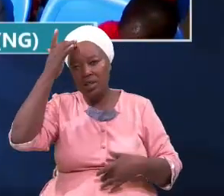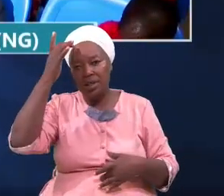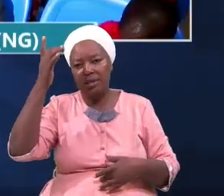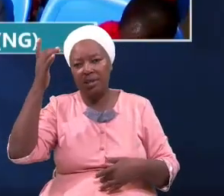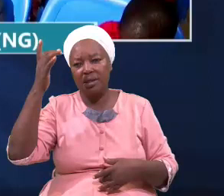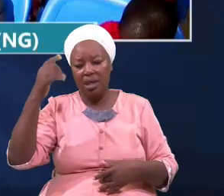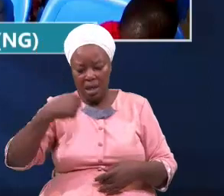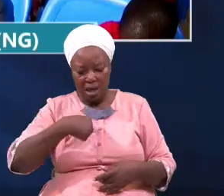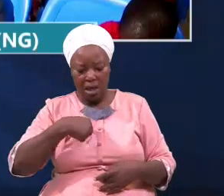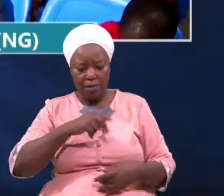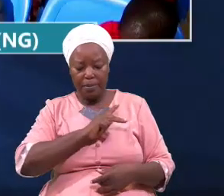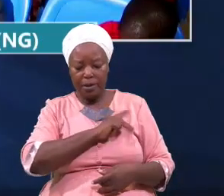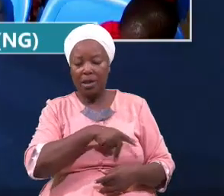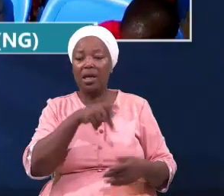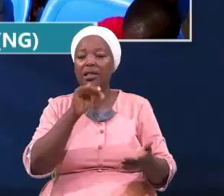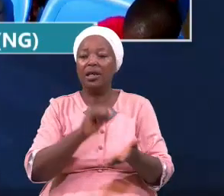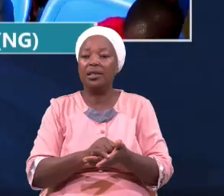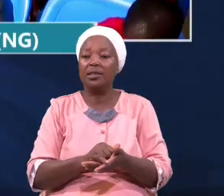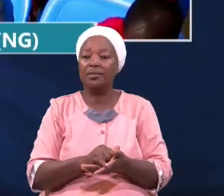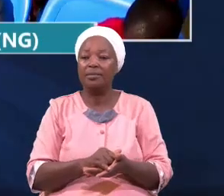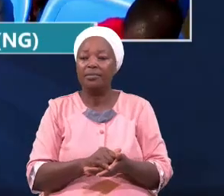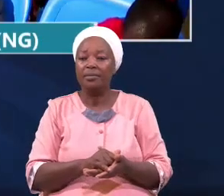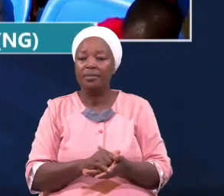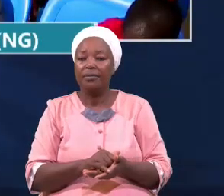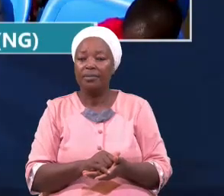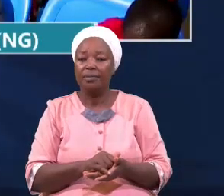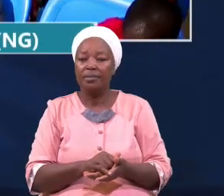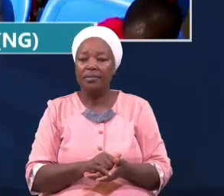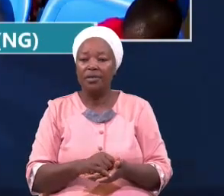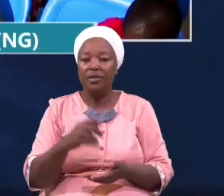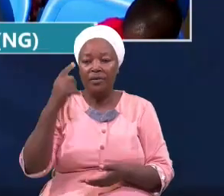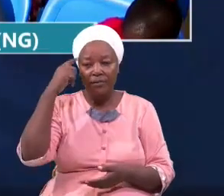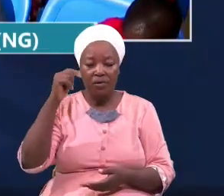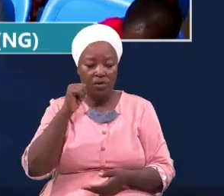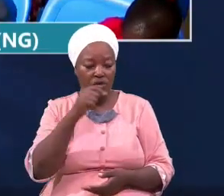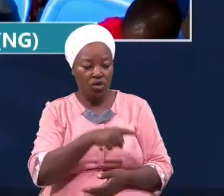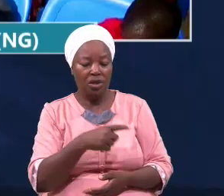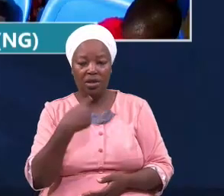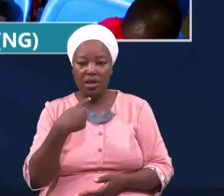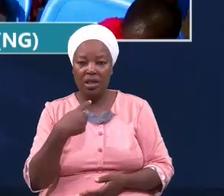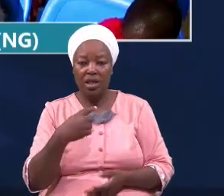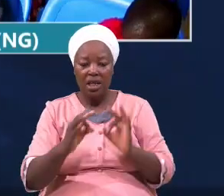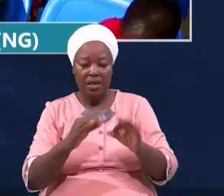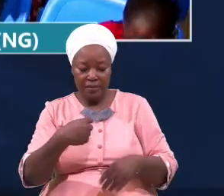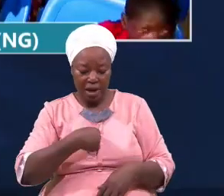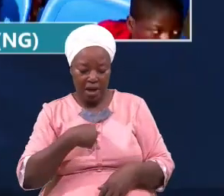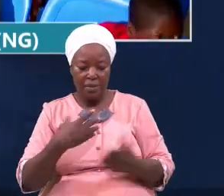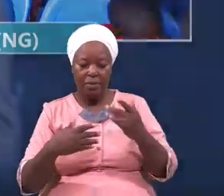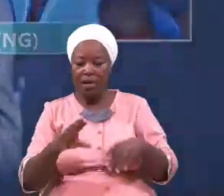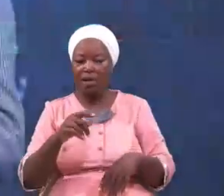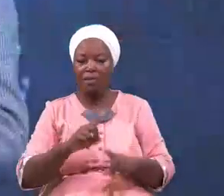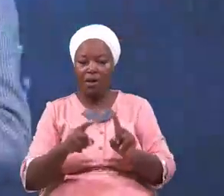incurable. I personalize that. For she said, if I may but touch